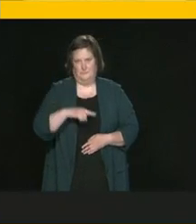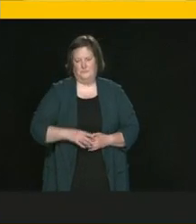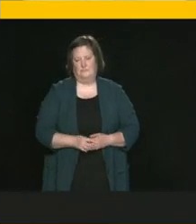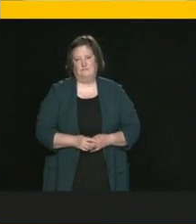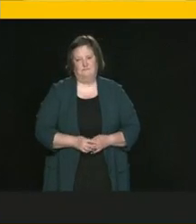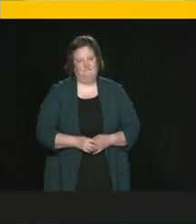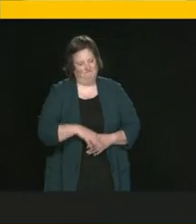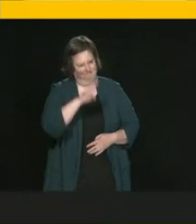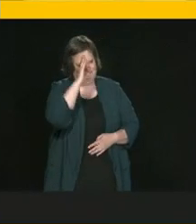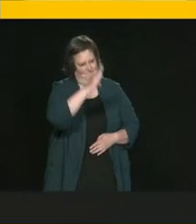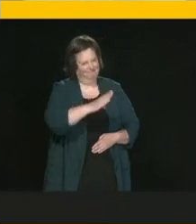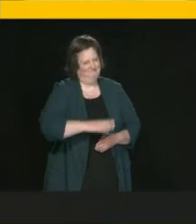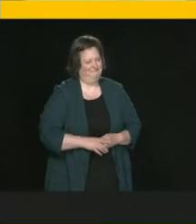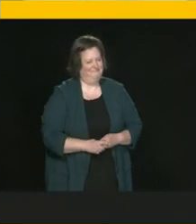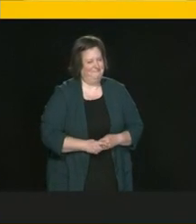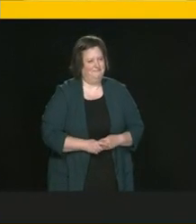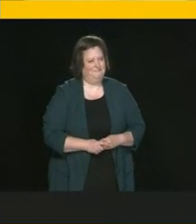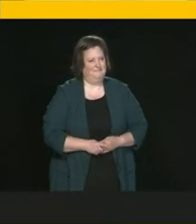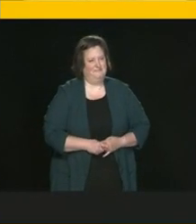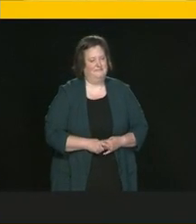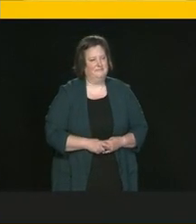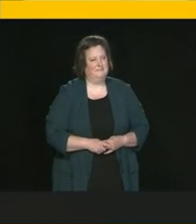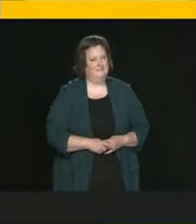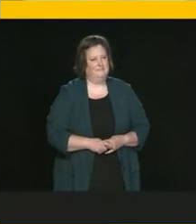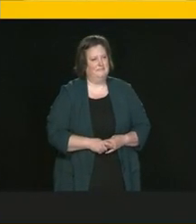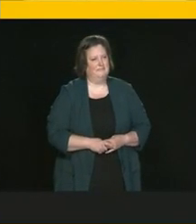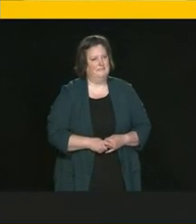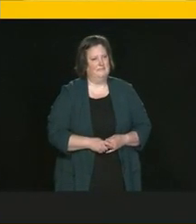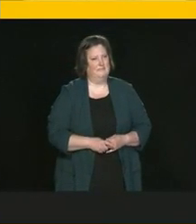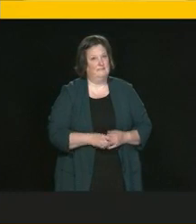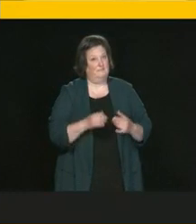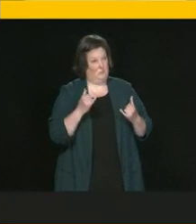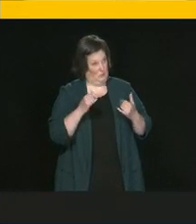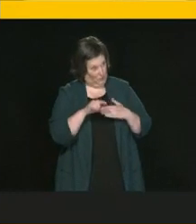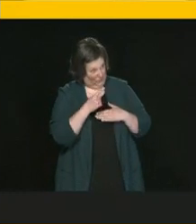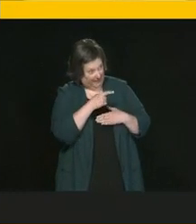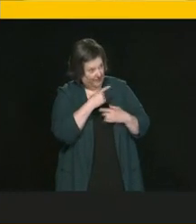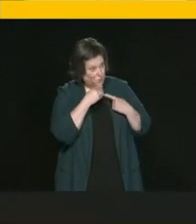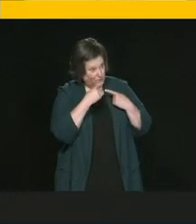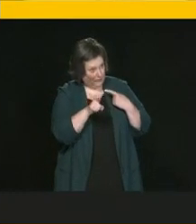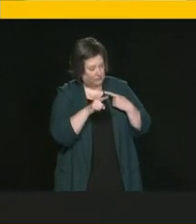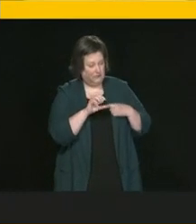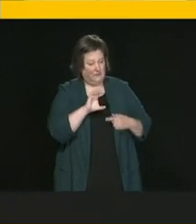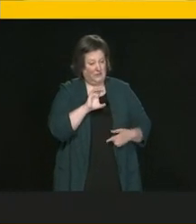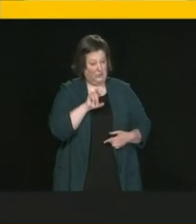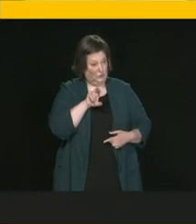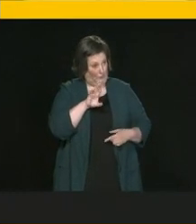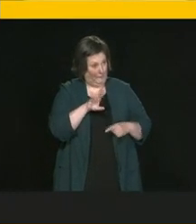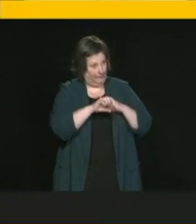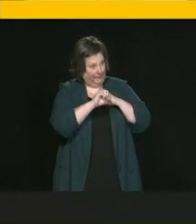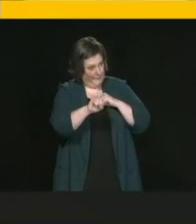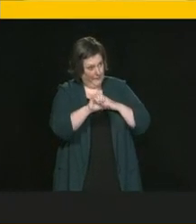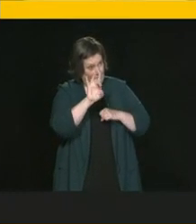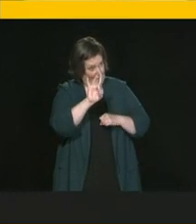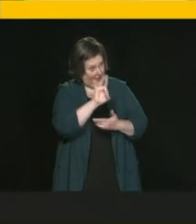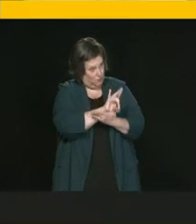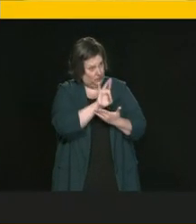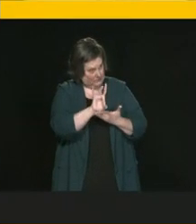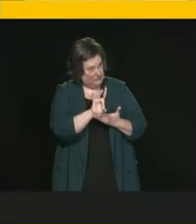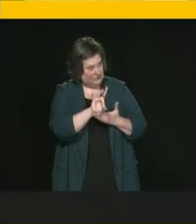Good morning, Mr. Trudeau. You are announcing today that there will be an extension of by 8 weeks of the